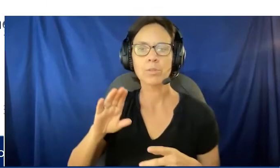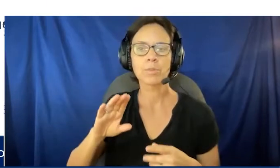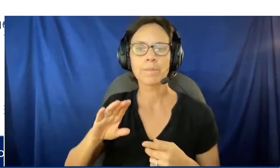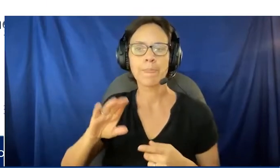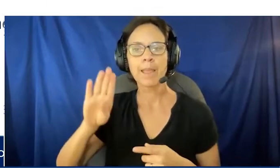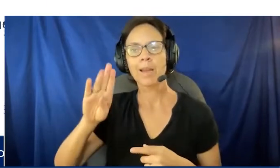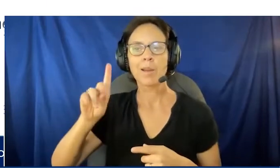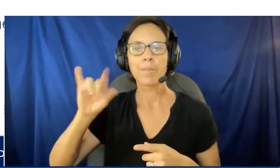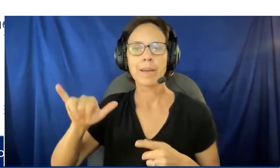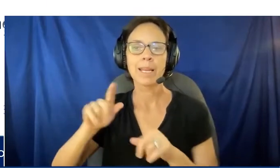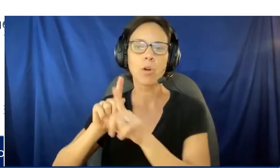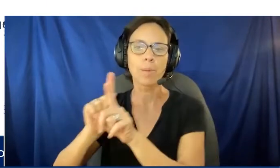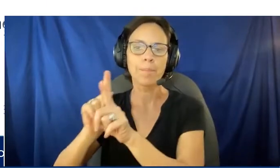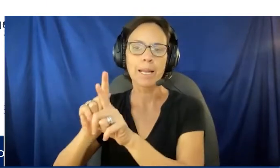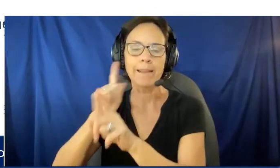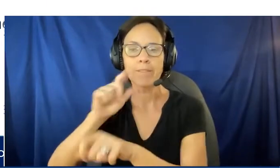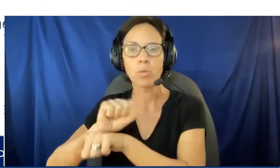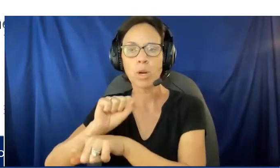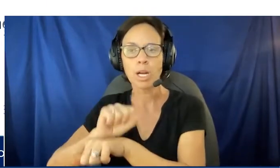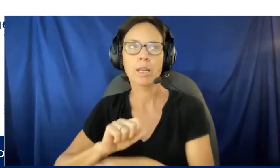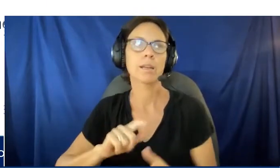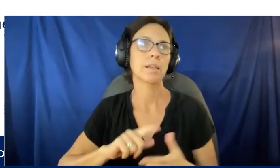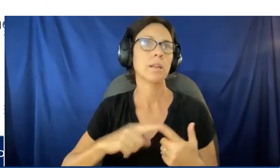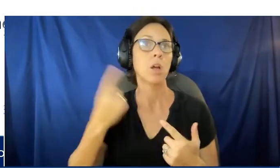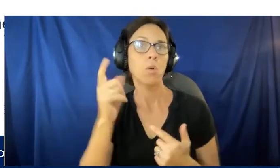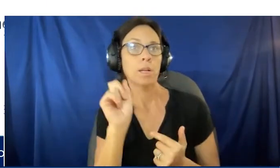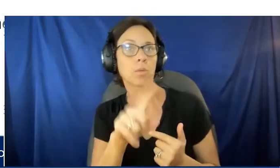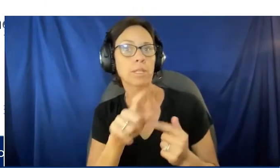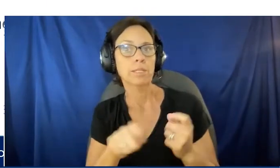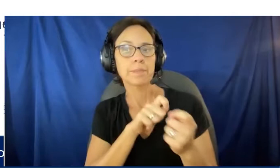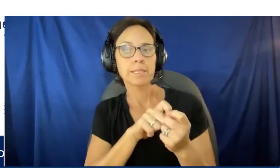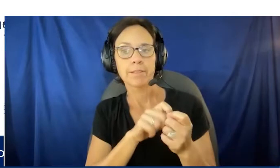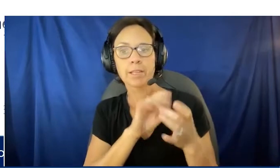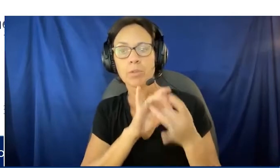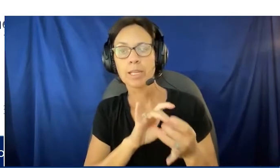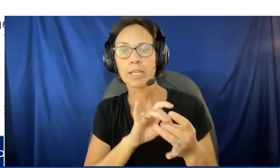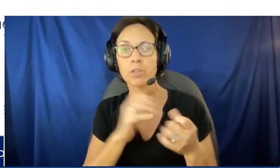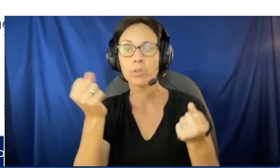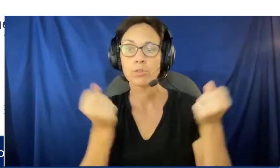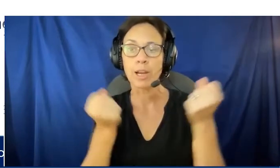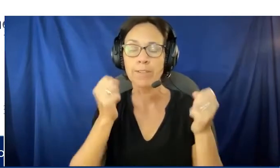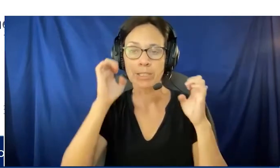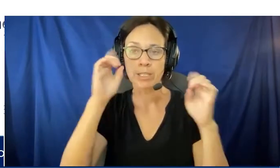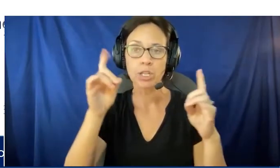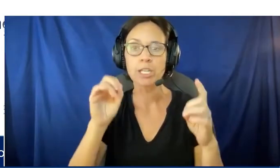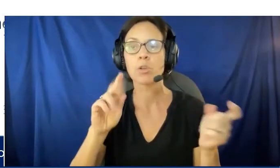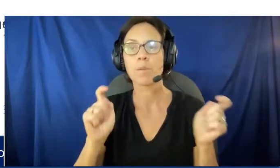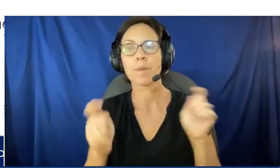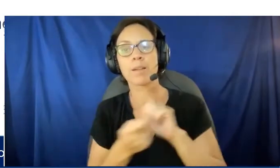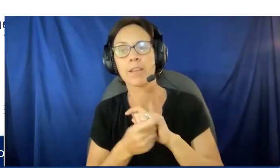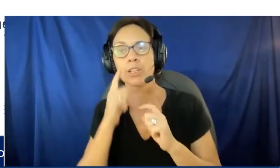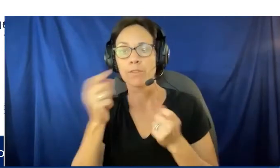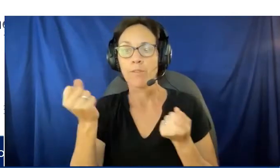that works. There was a question specifically about assistance with driver education or modifications to the